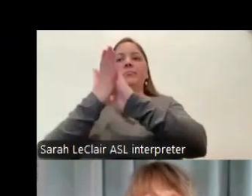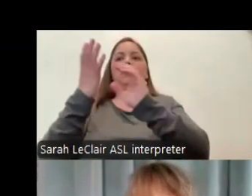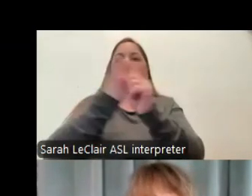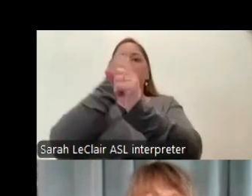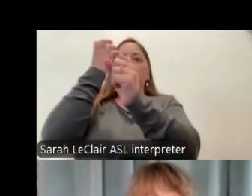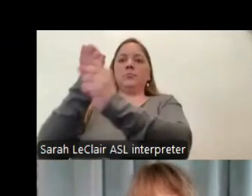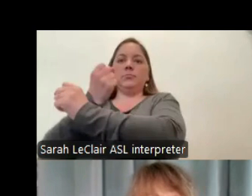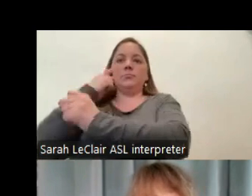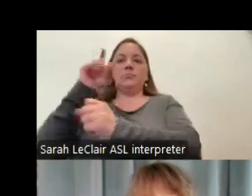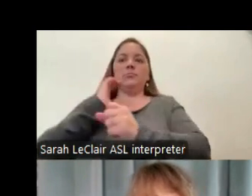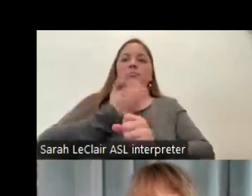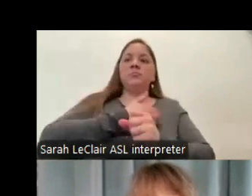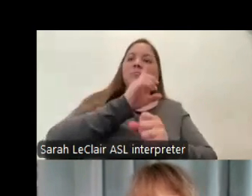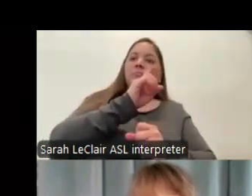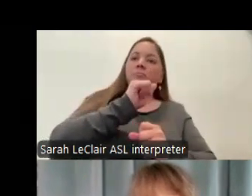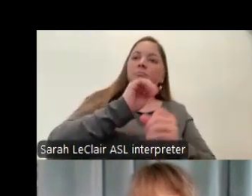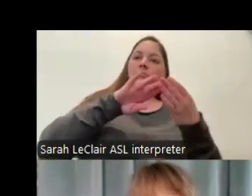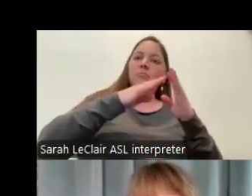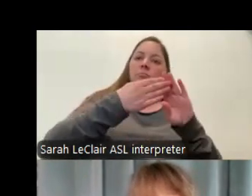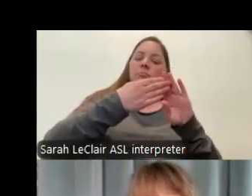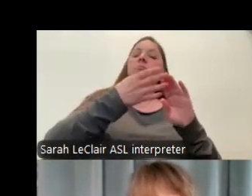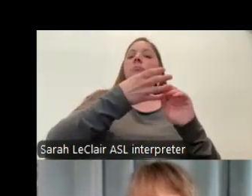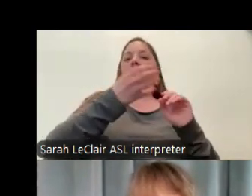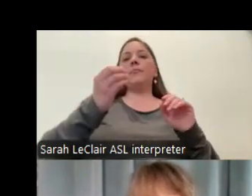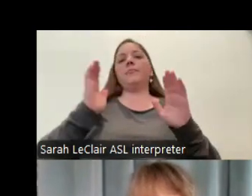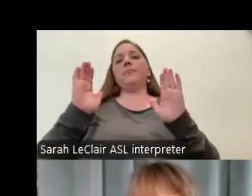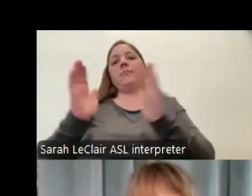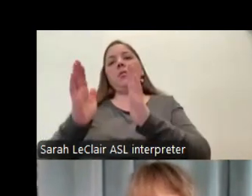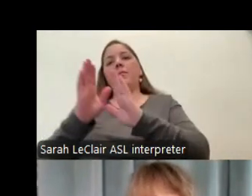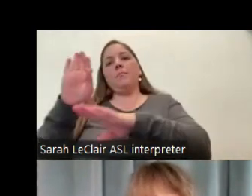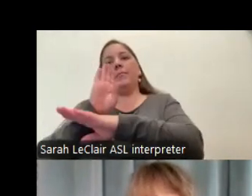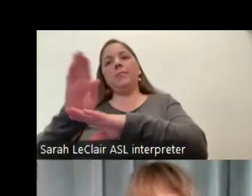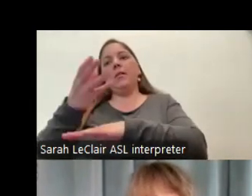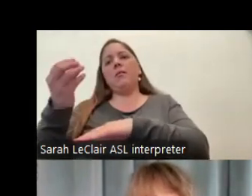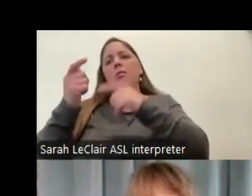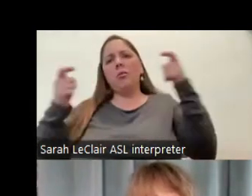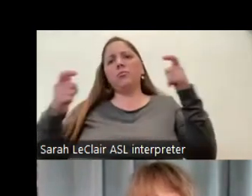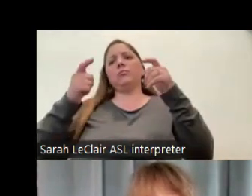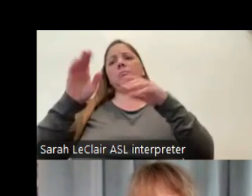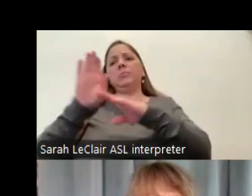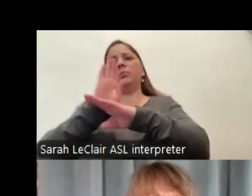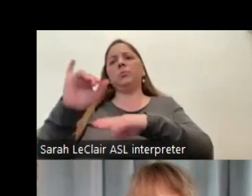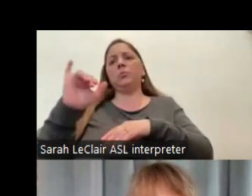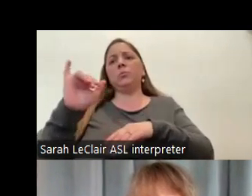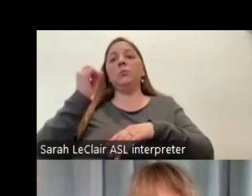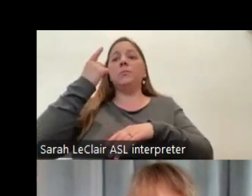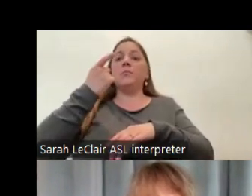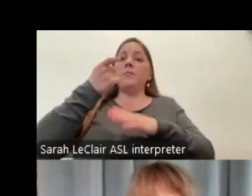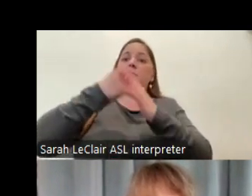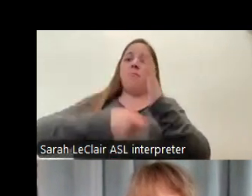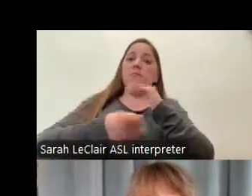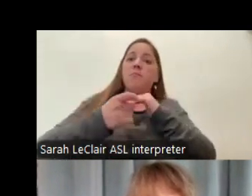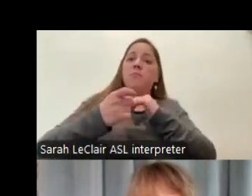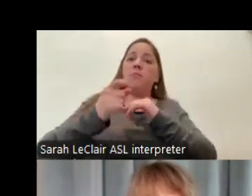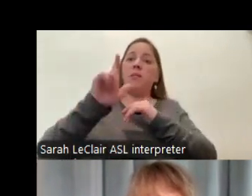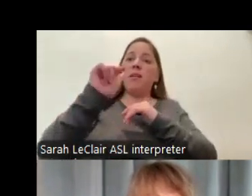for the disability community and our small businesses and larger businesses here. Because with the cost of LA, everyone's